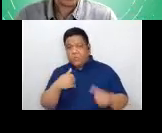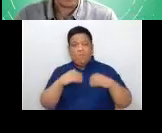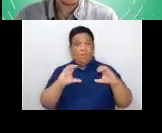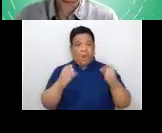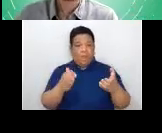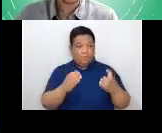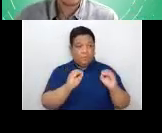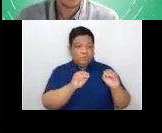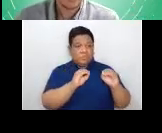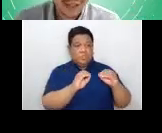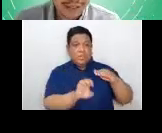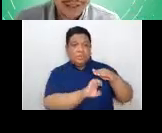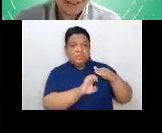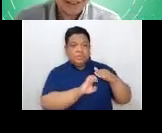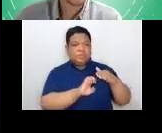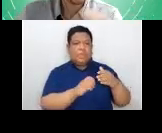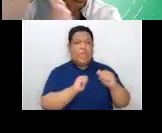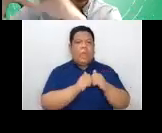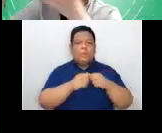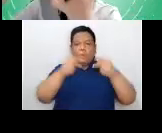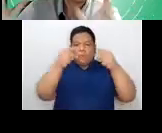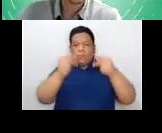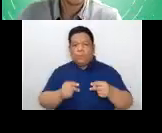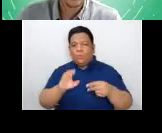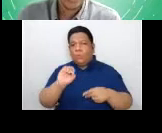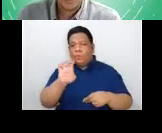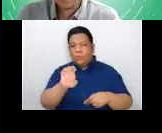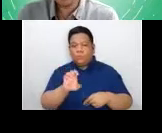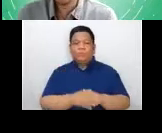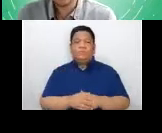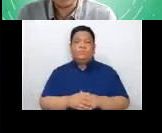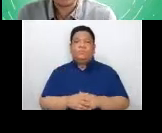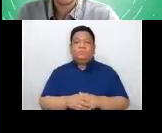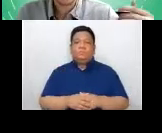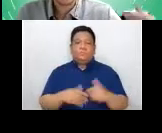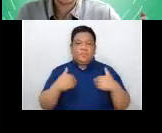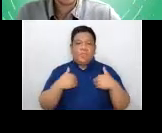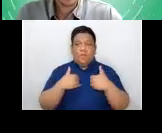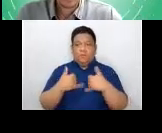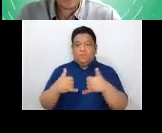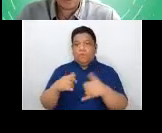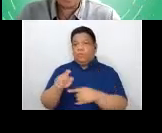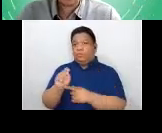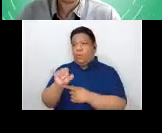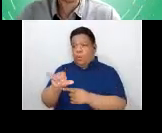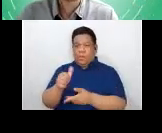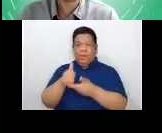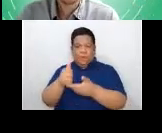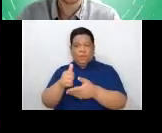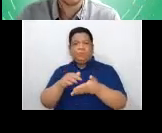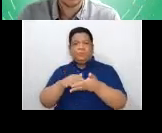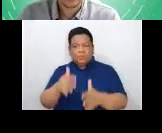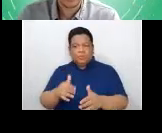schoolers, right, basic coding using blocks. They have toys that can help students assemble and create their